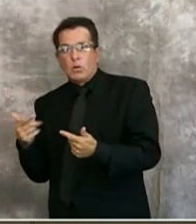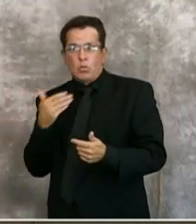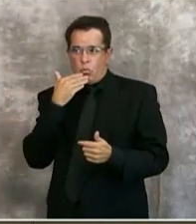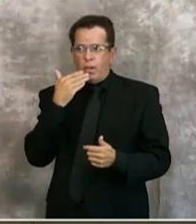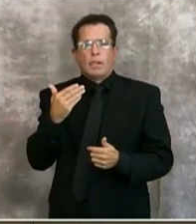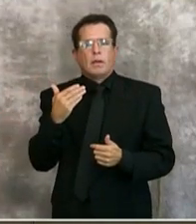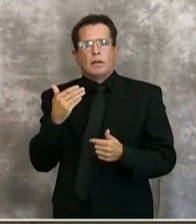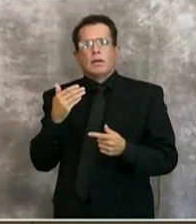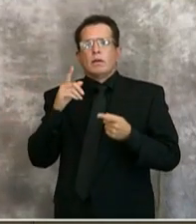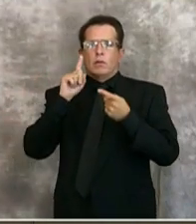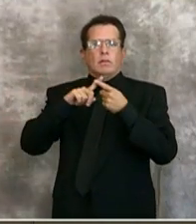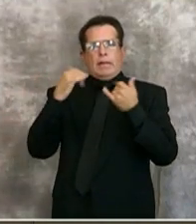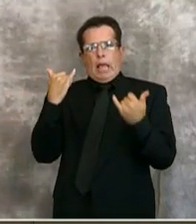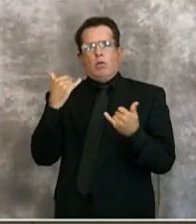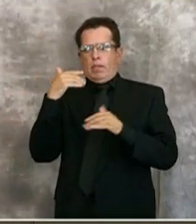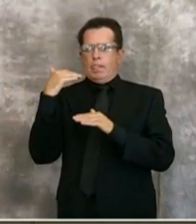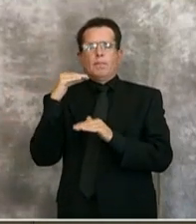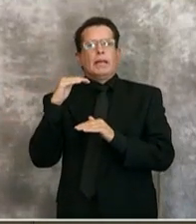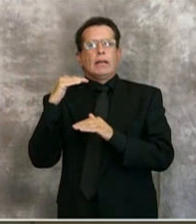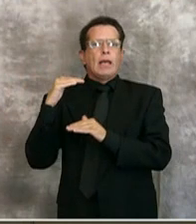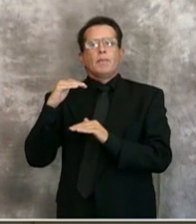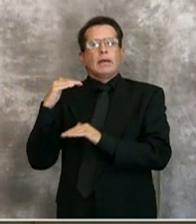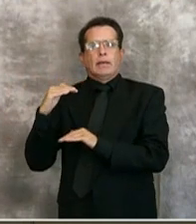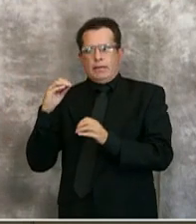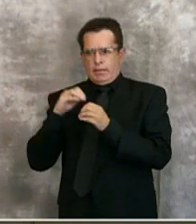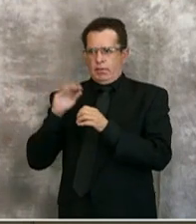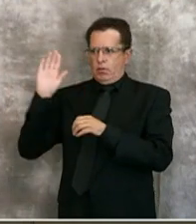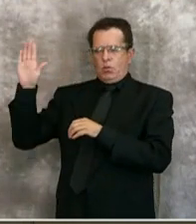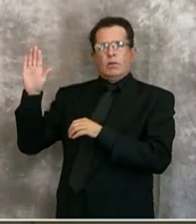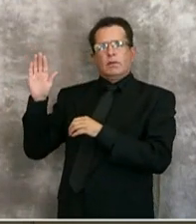a limitation in supplies